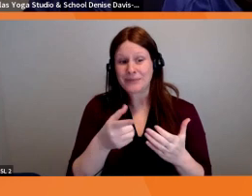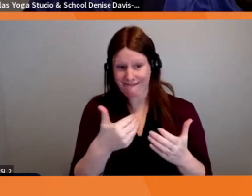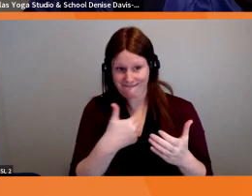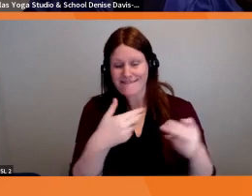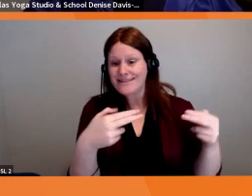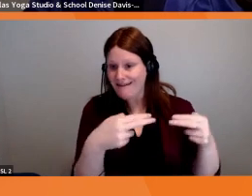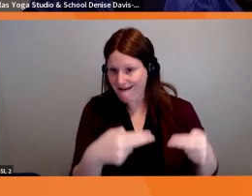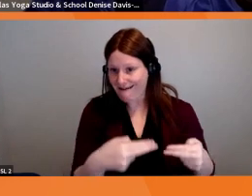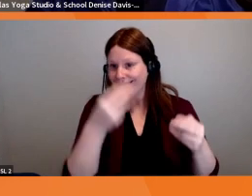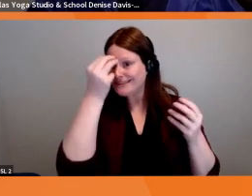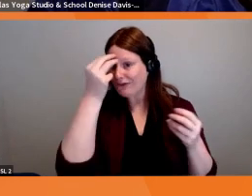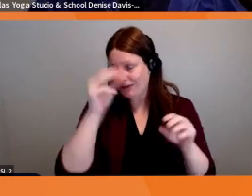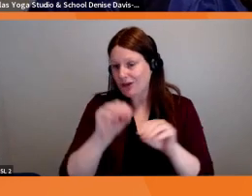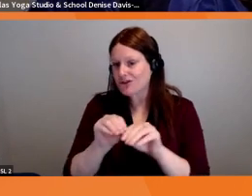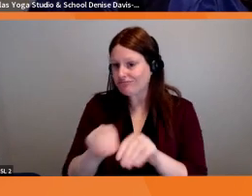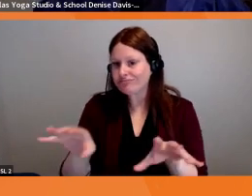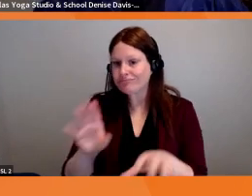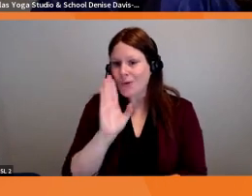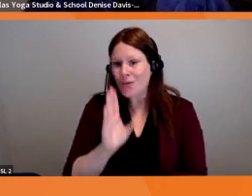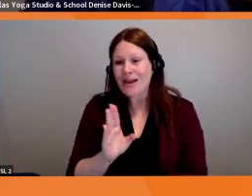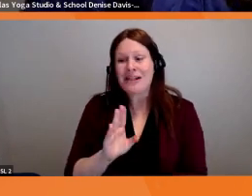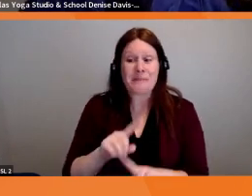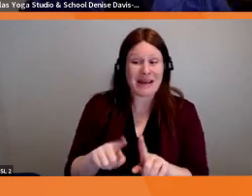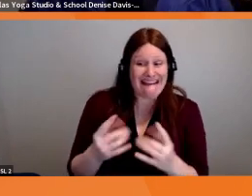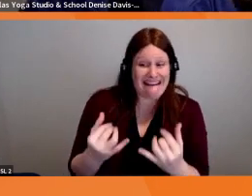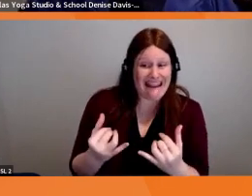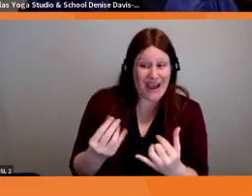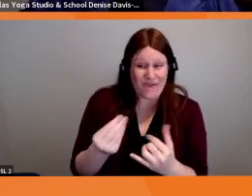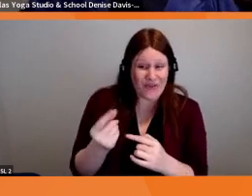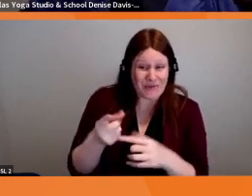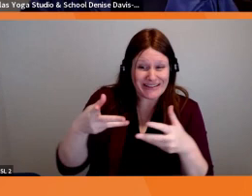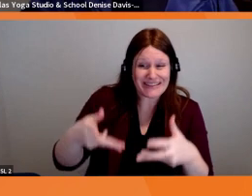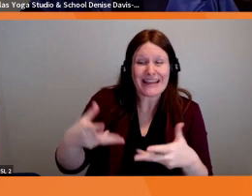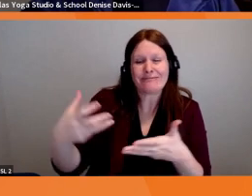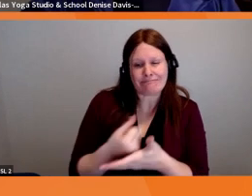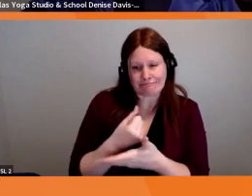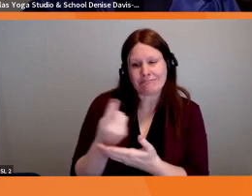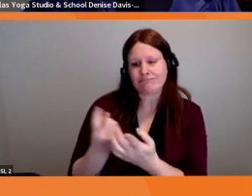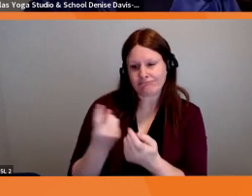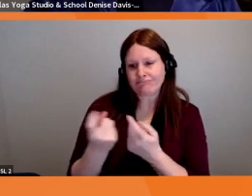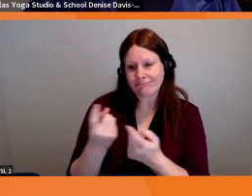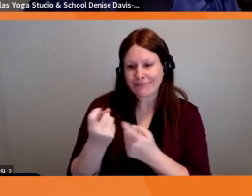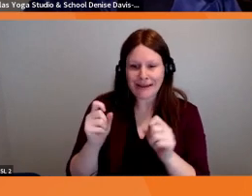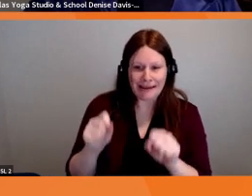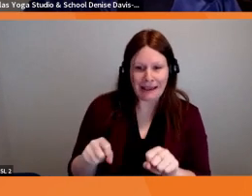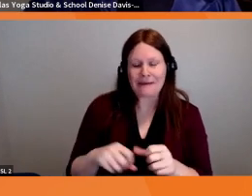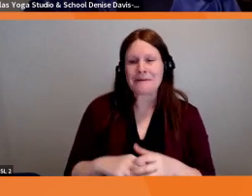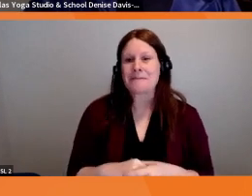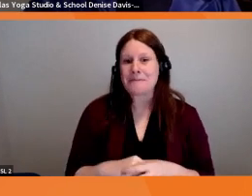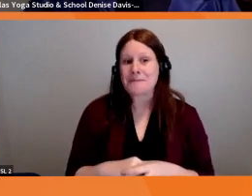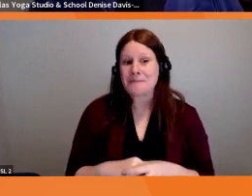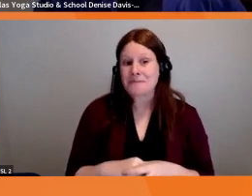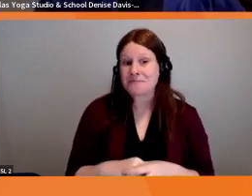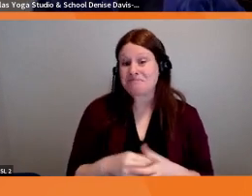deck, and I'm happy to also answer questions. We got a couple of minutes left to answer some questions. And so if you